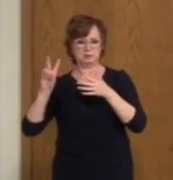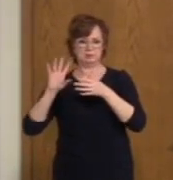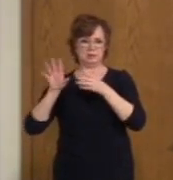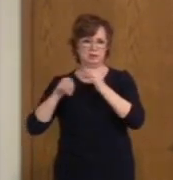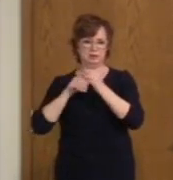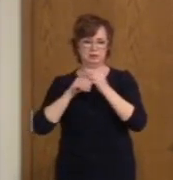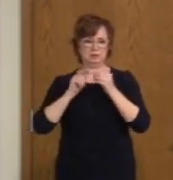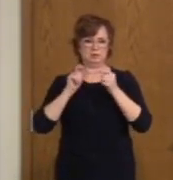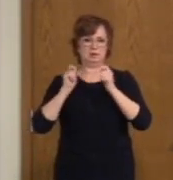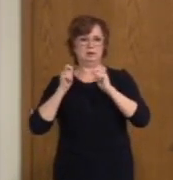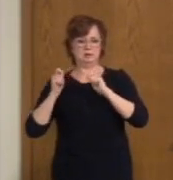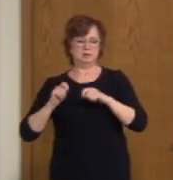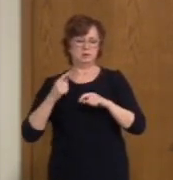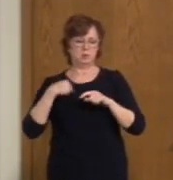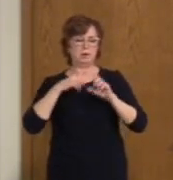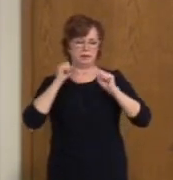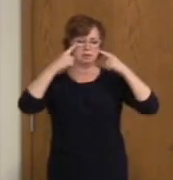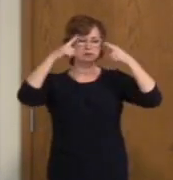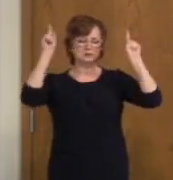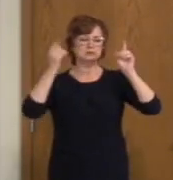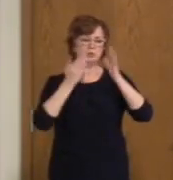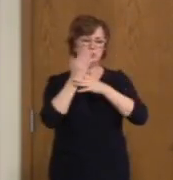together. Follow up, Adam?